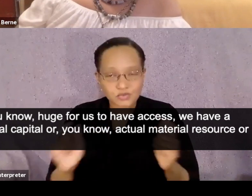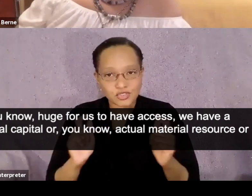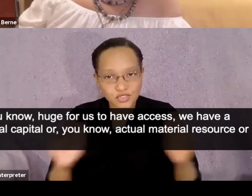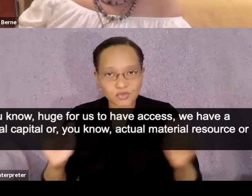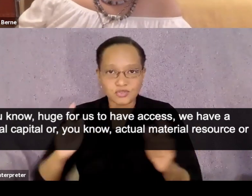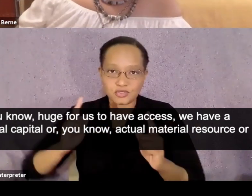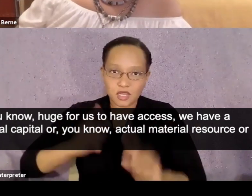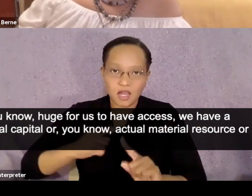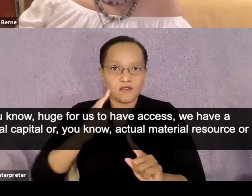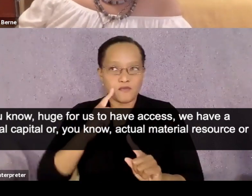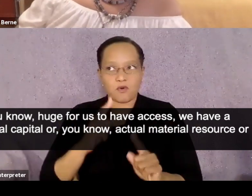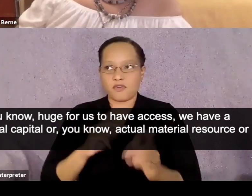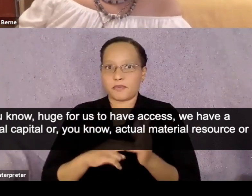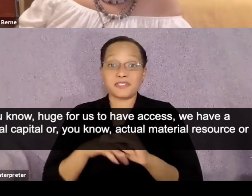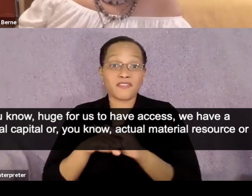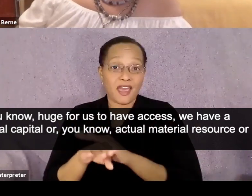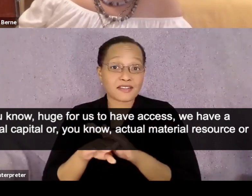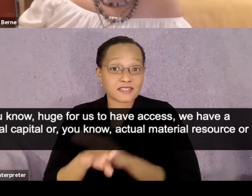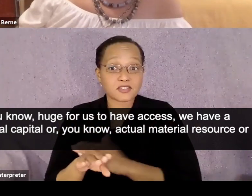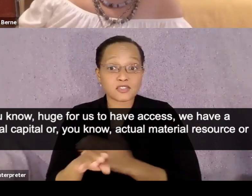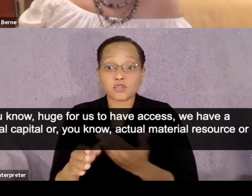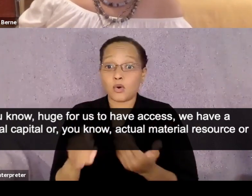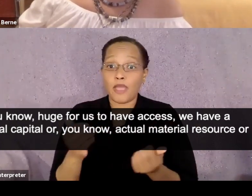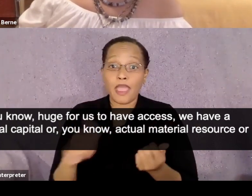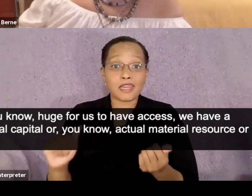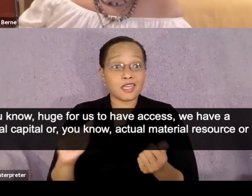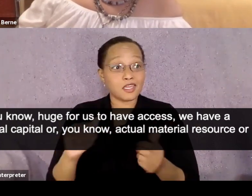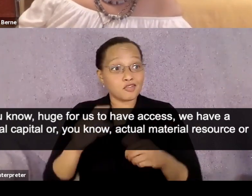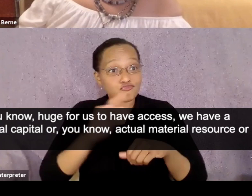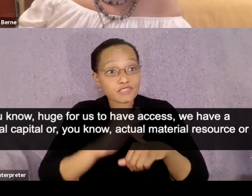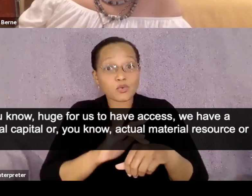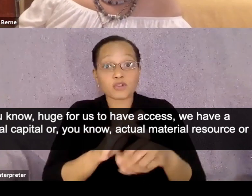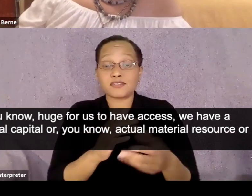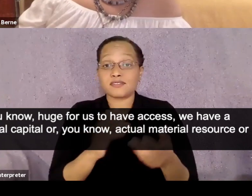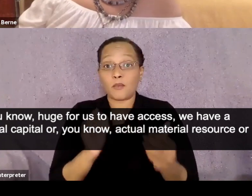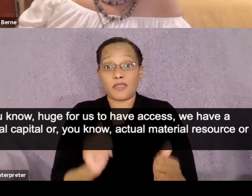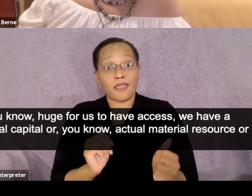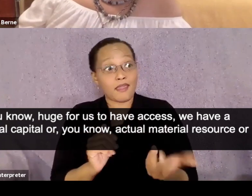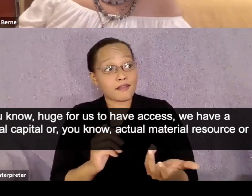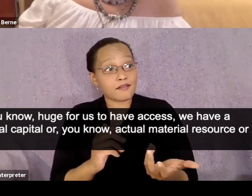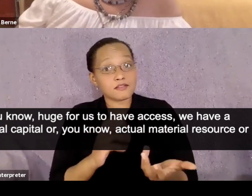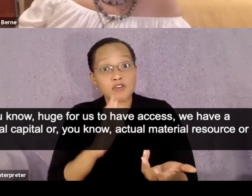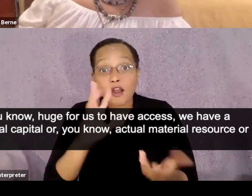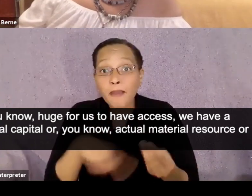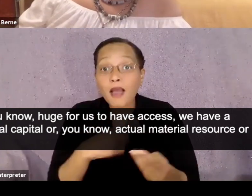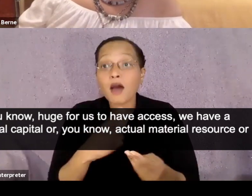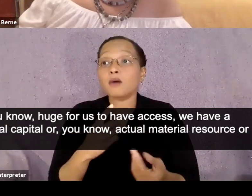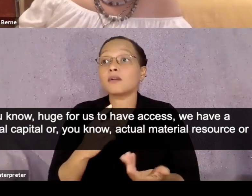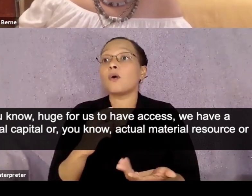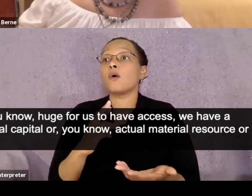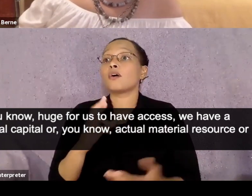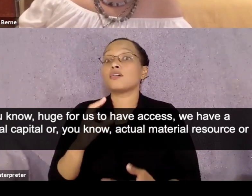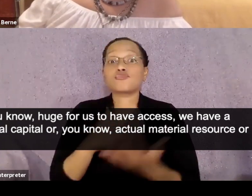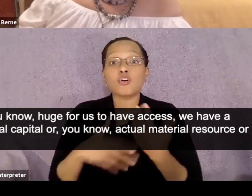those of us that have access to whatever resource that is, a platform to speak on, or, you know, social